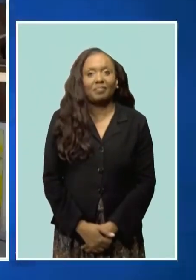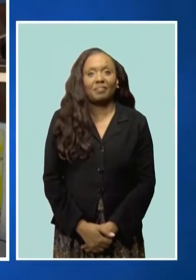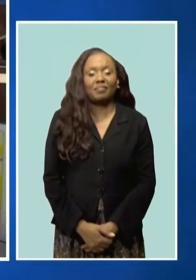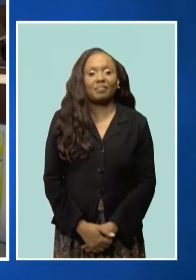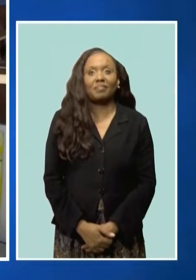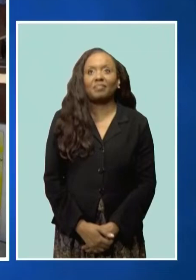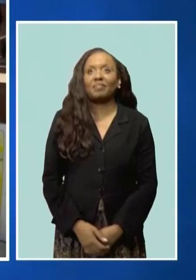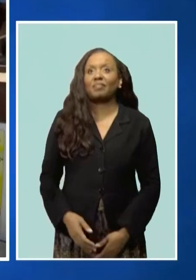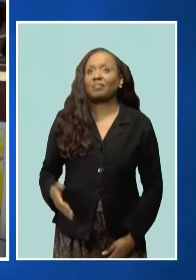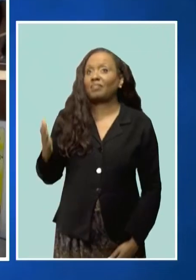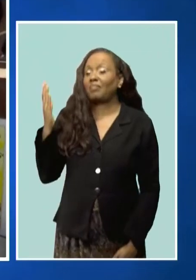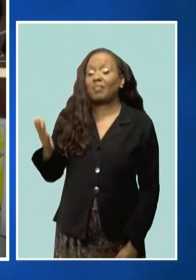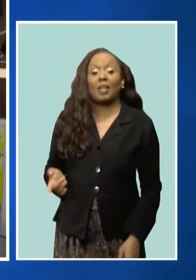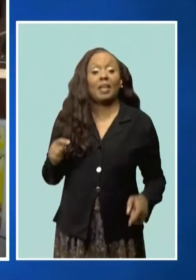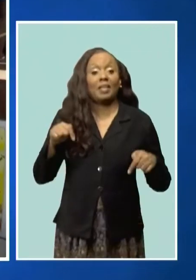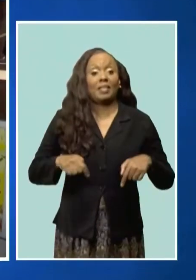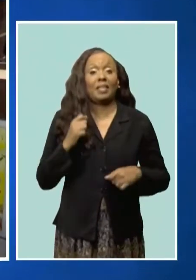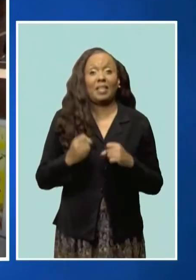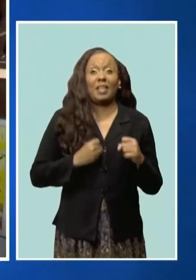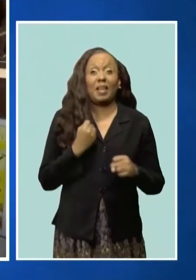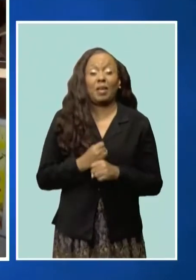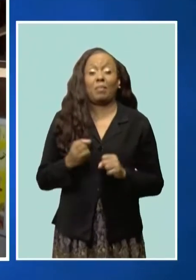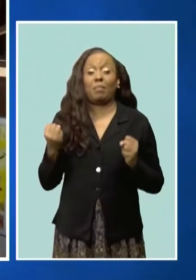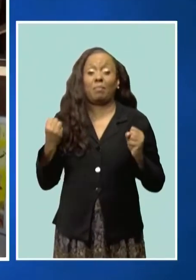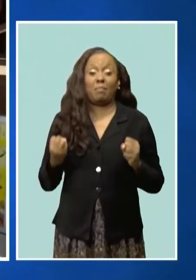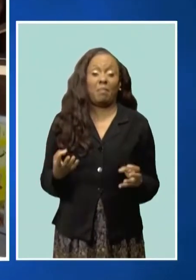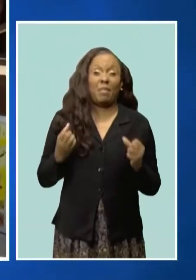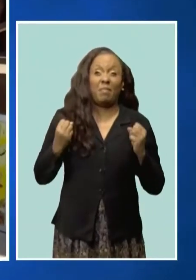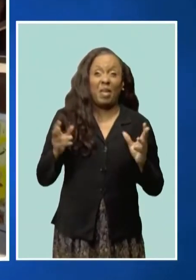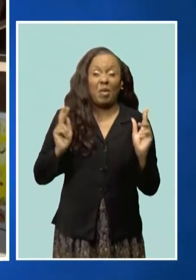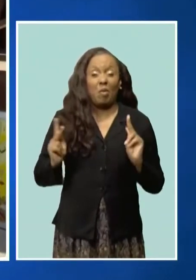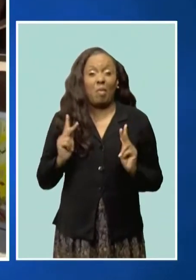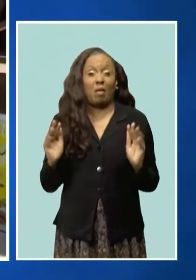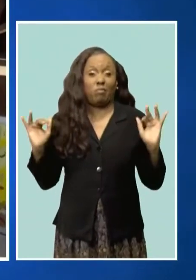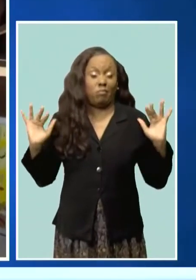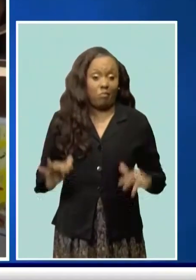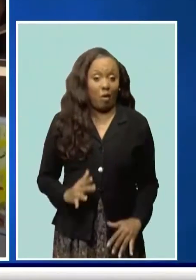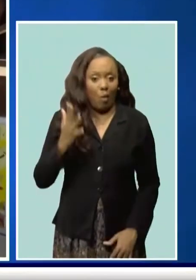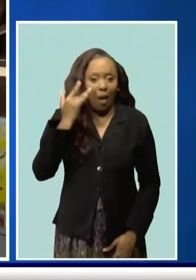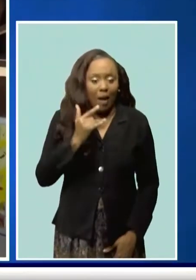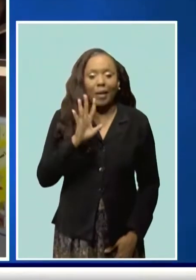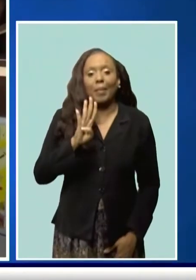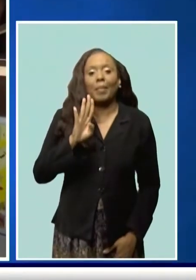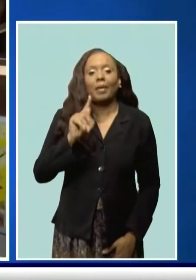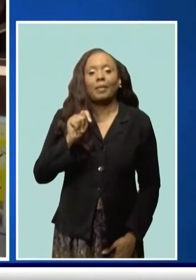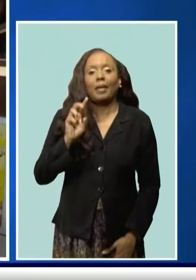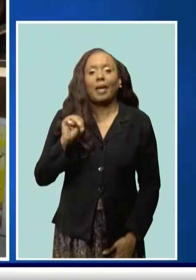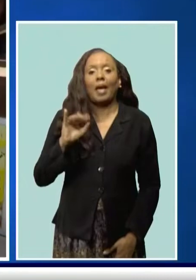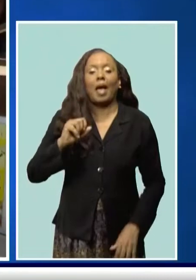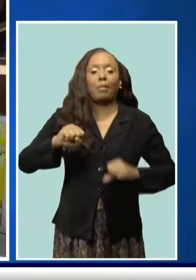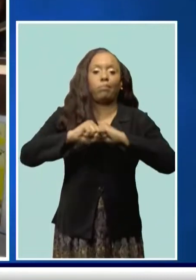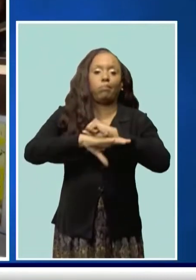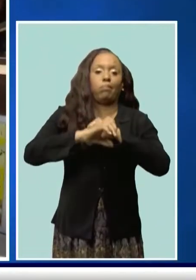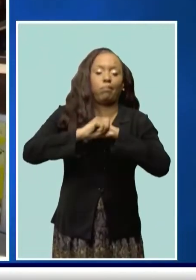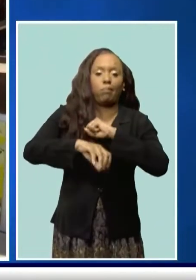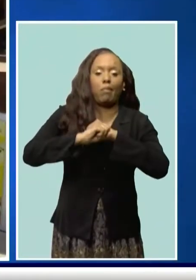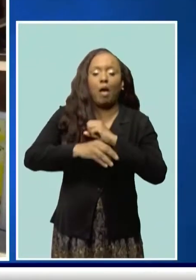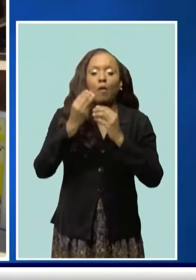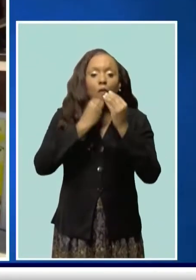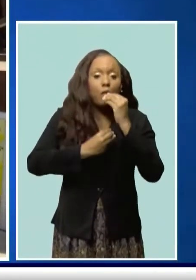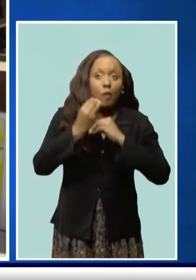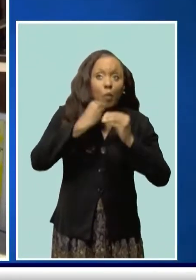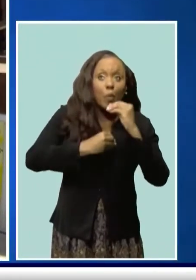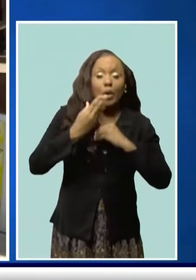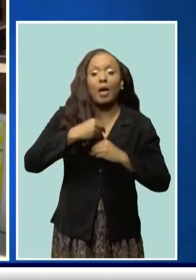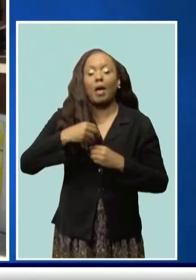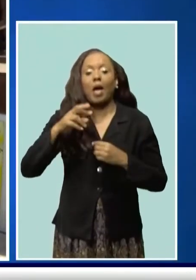This year we've seen more visitors than we've ever seen for the festival, and that's because BTMI has been out there on the road promoting food and rum, taking Bajan chefs and